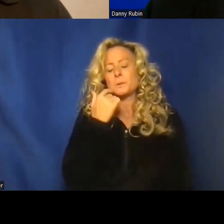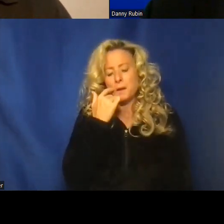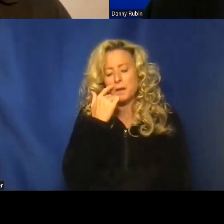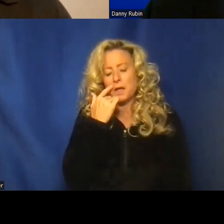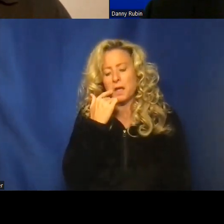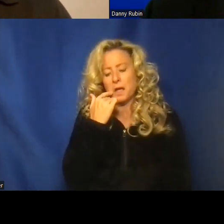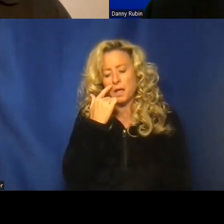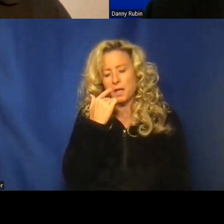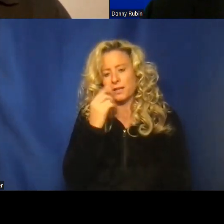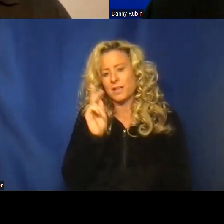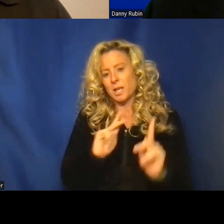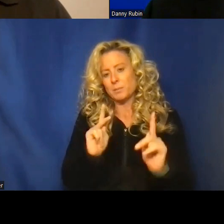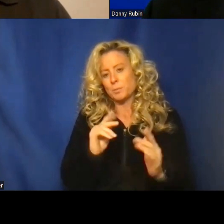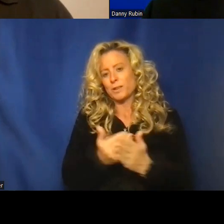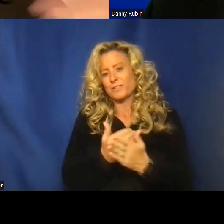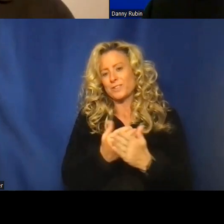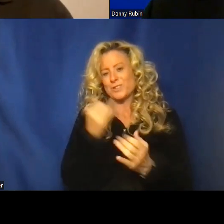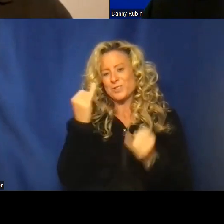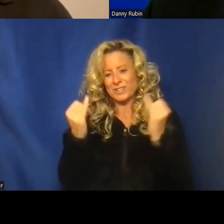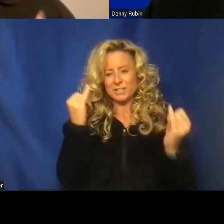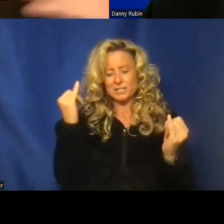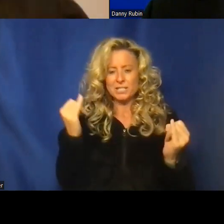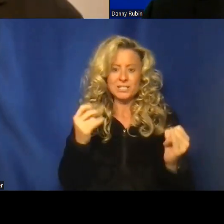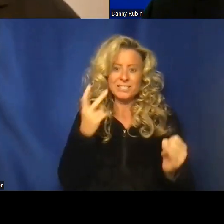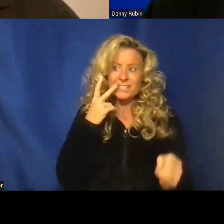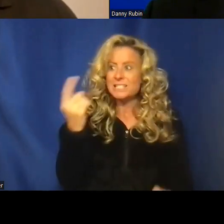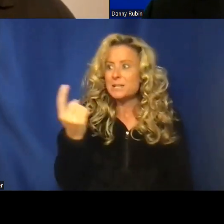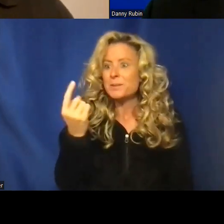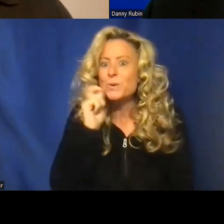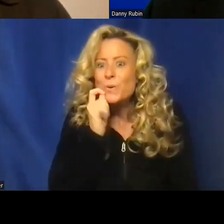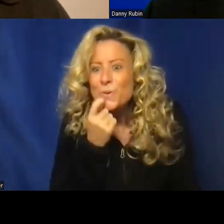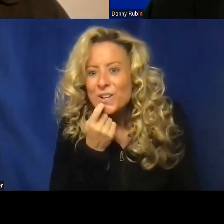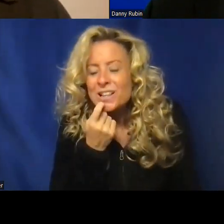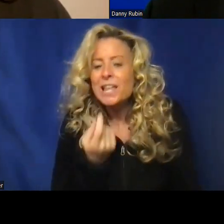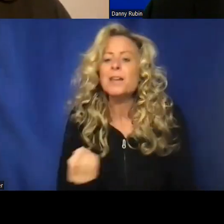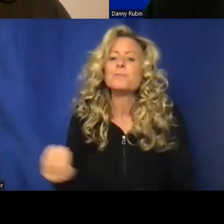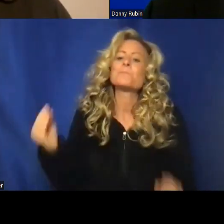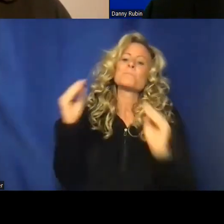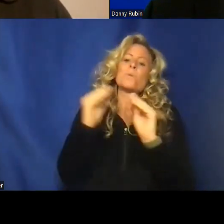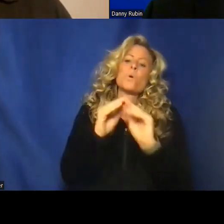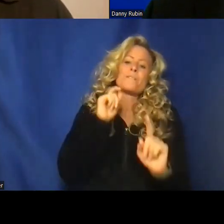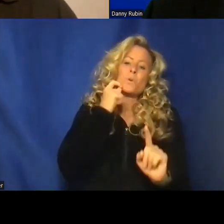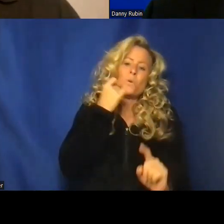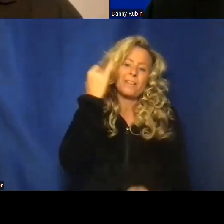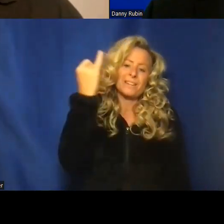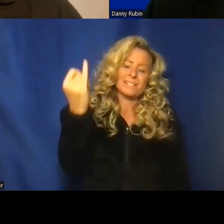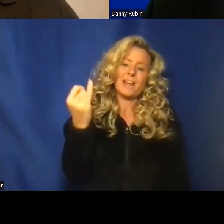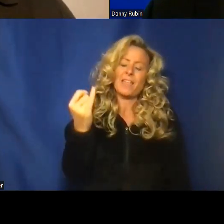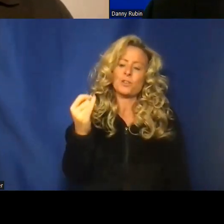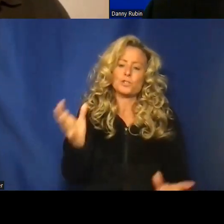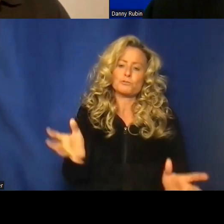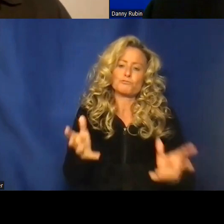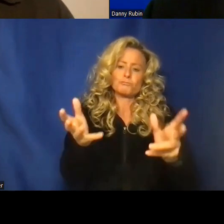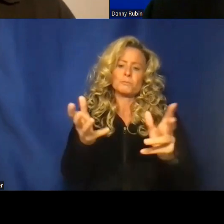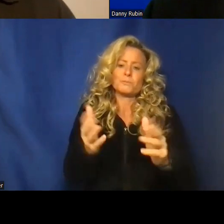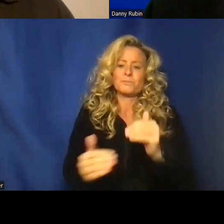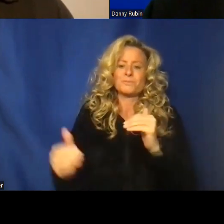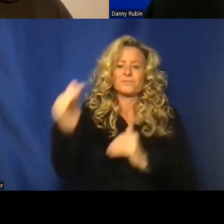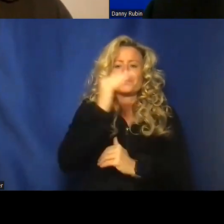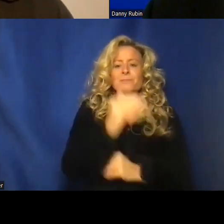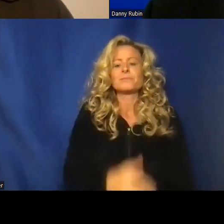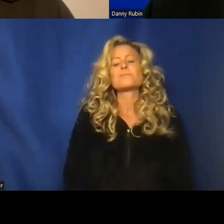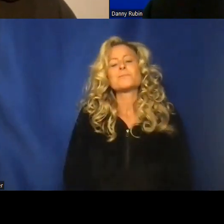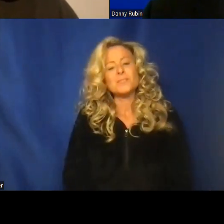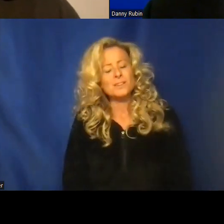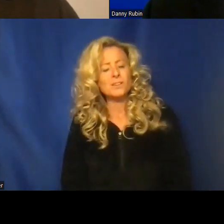just going to get new ideas. They're going to see something cool, and they're going to come up with an even cooler idea, and it's going to push the boundary. Very cool.